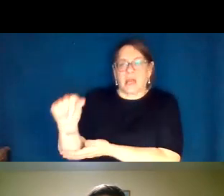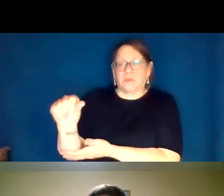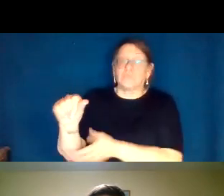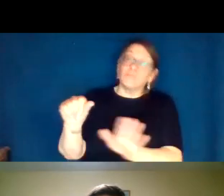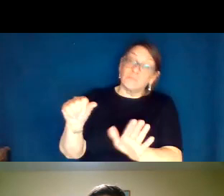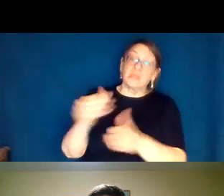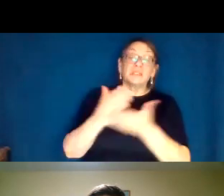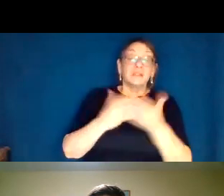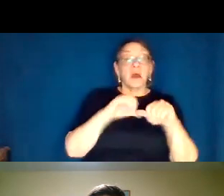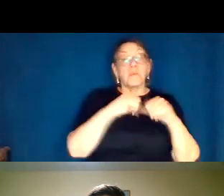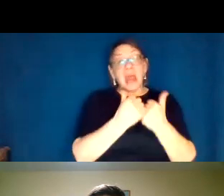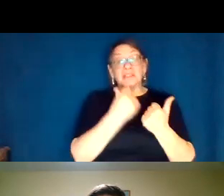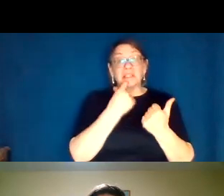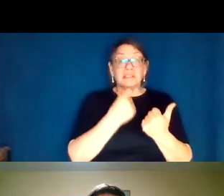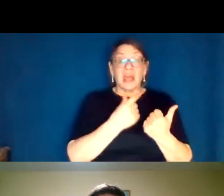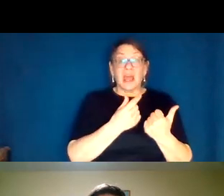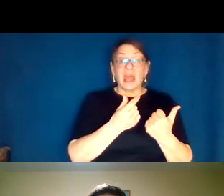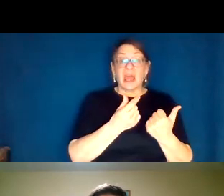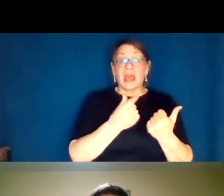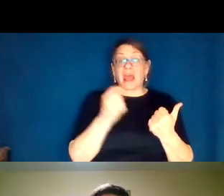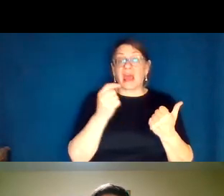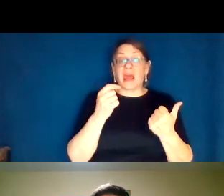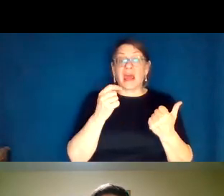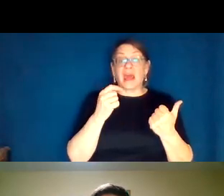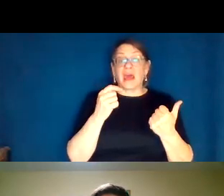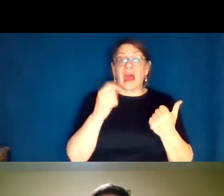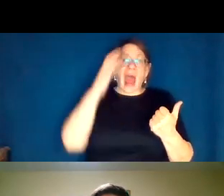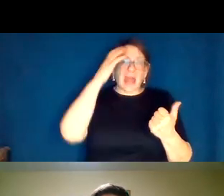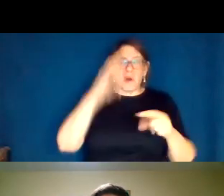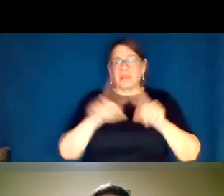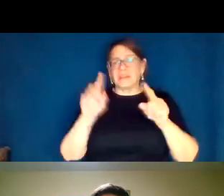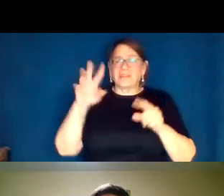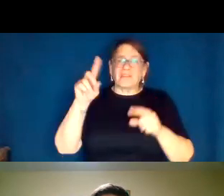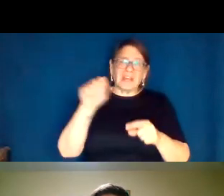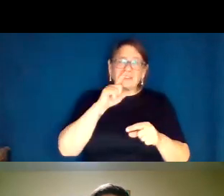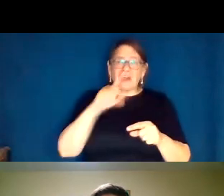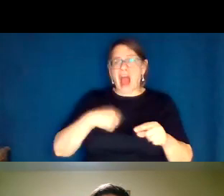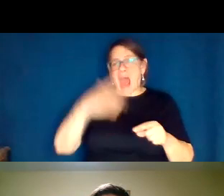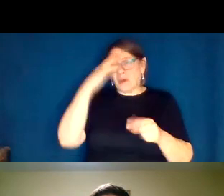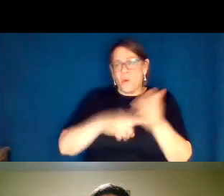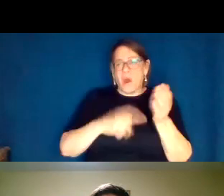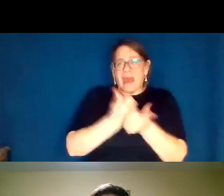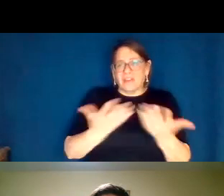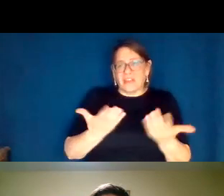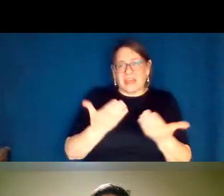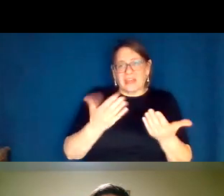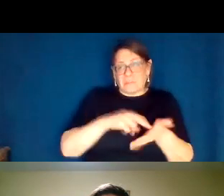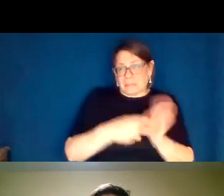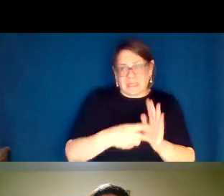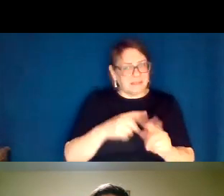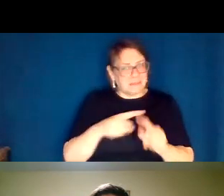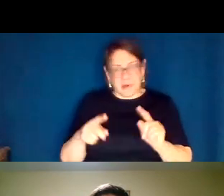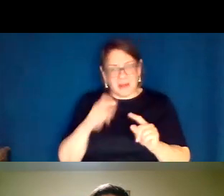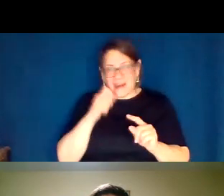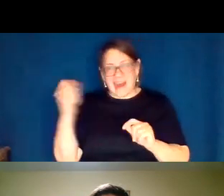meaning some will say, like, here's a data dictionary. I could tell you right away what the different fields are, what they mean. Not every agency is there, so we do work